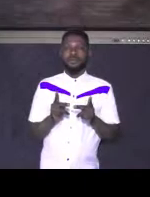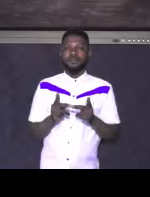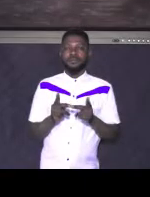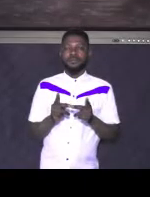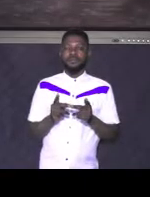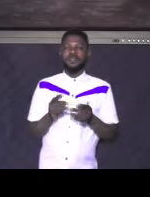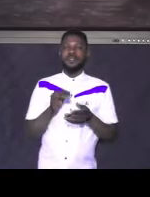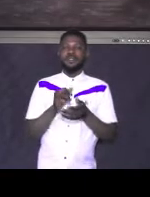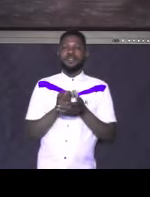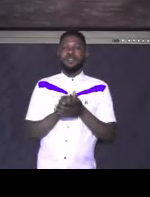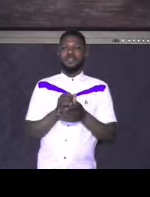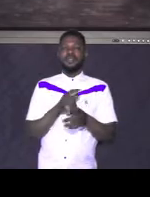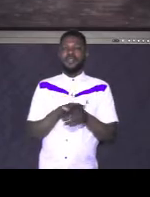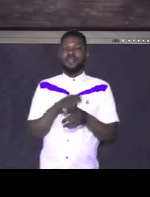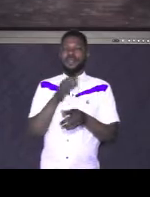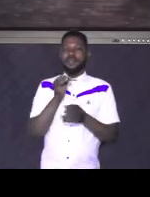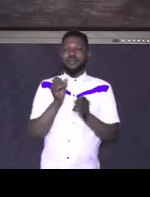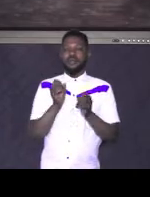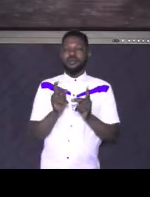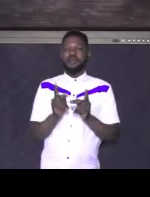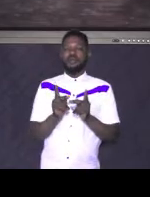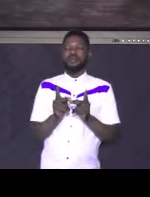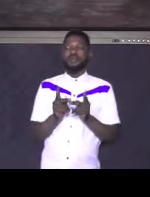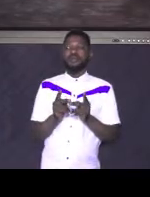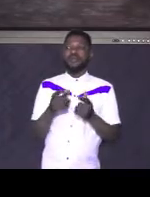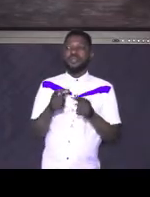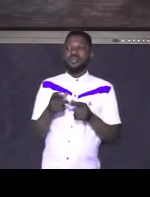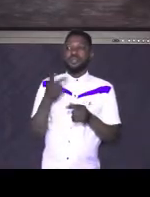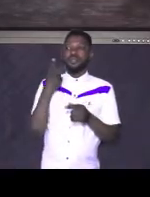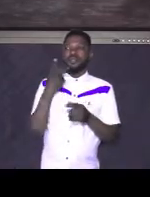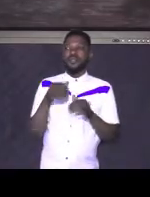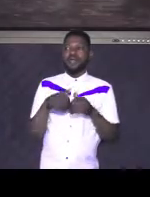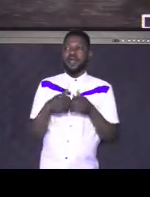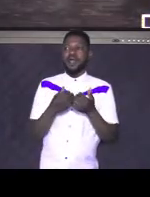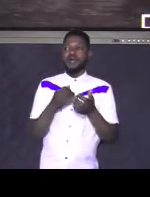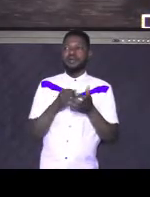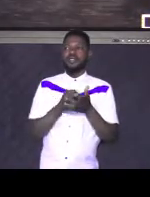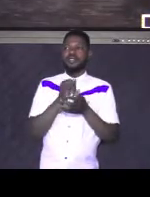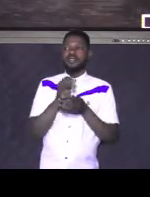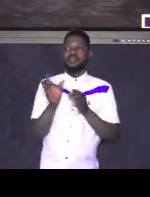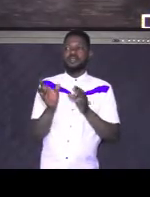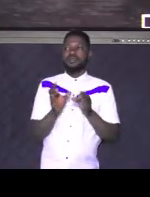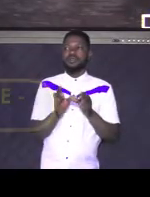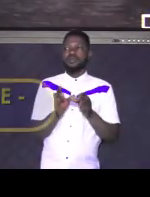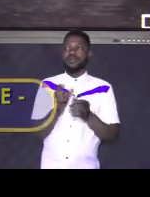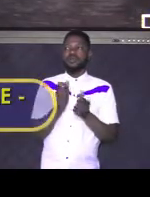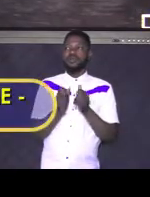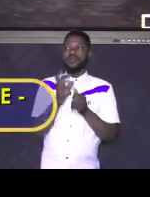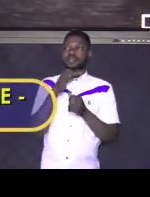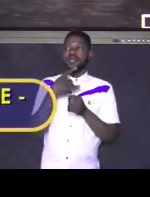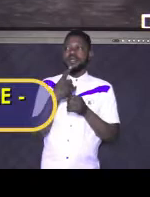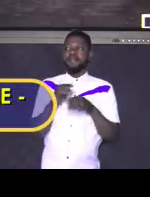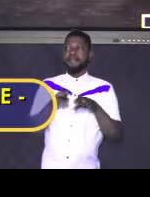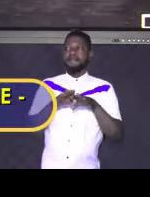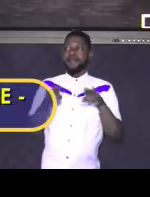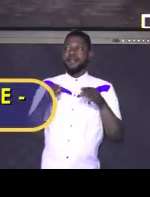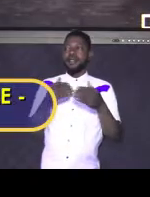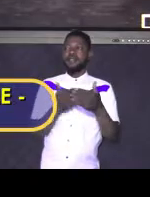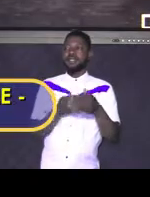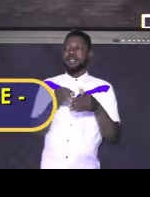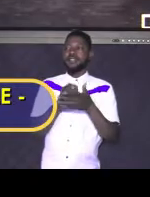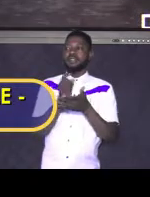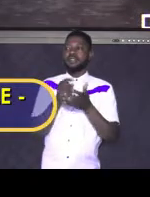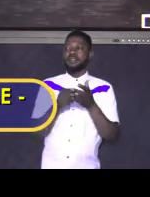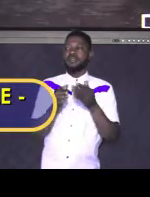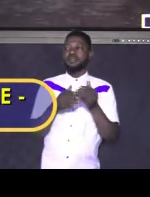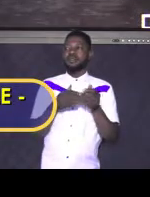Alrighty then, that time is up. Let's now see how it is done. Which are the parallel sides in this